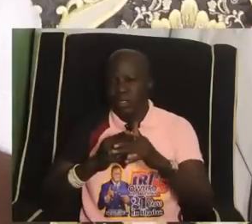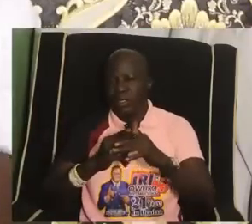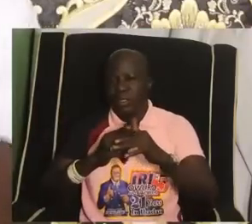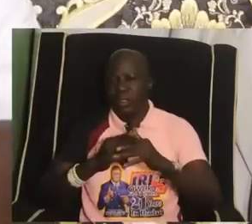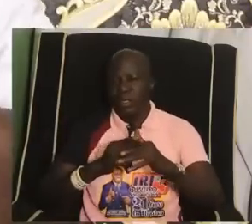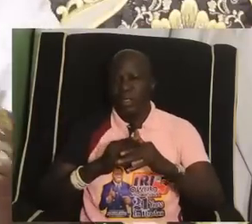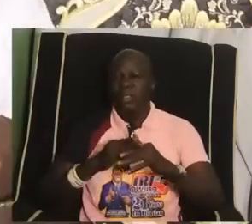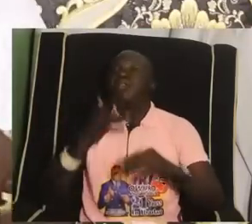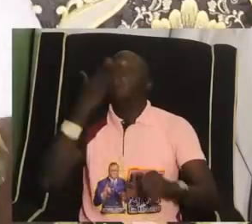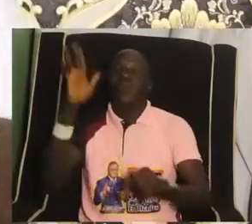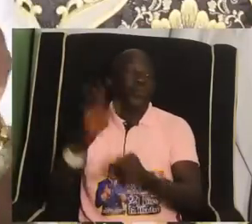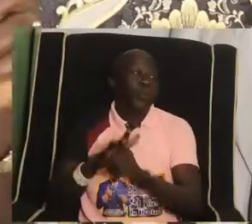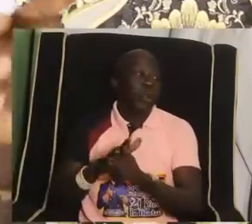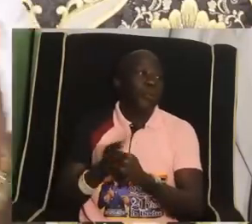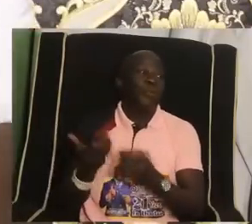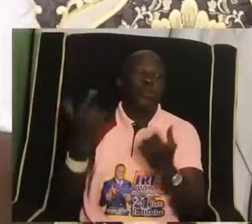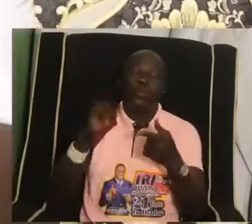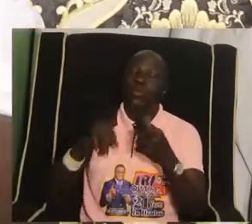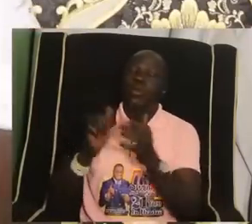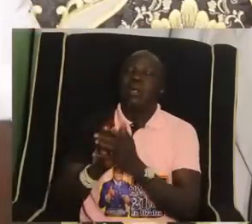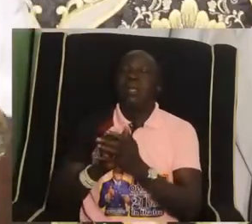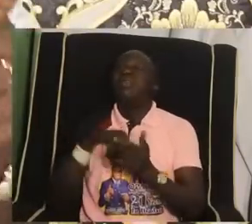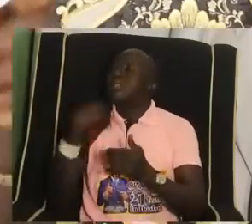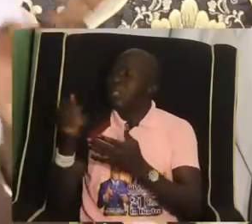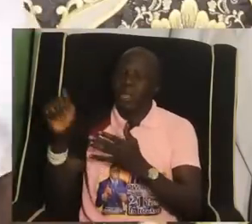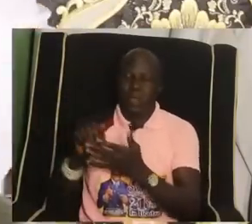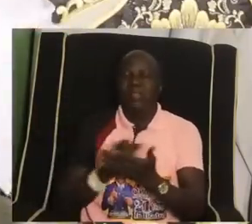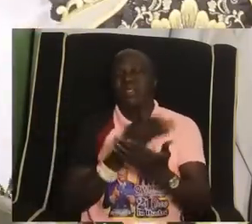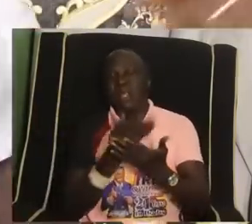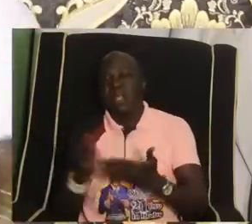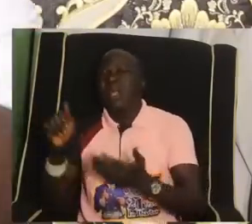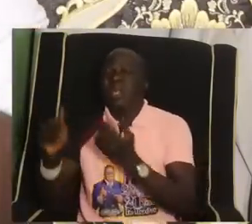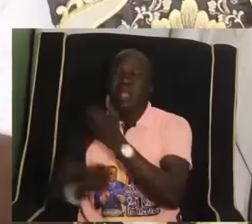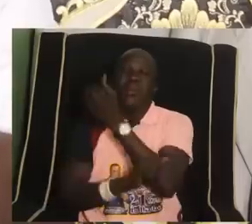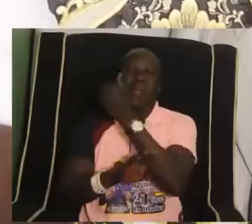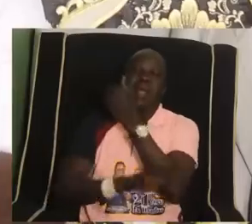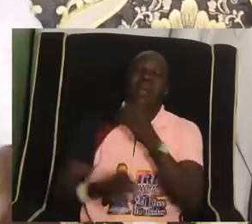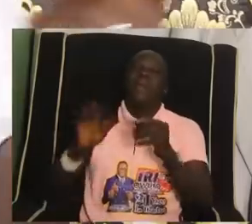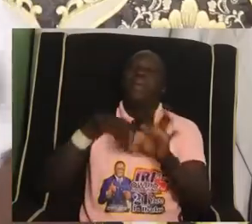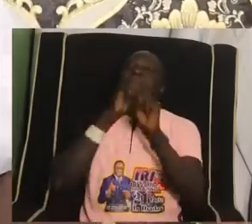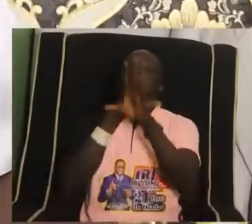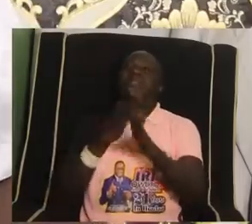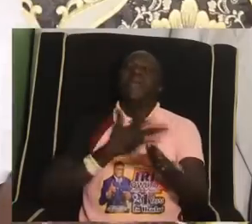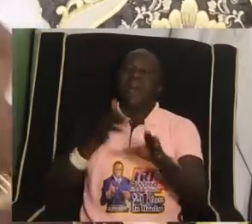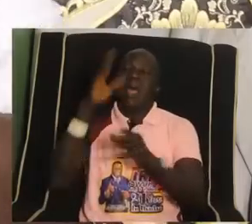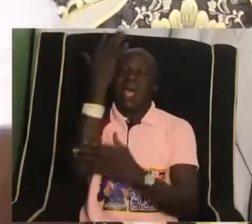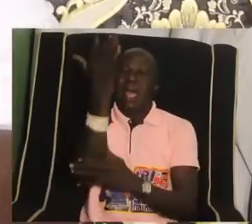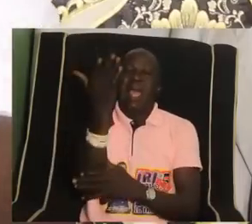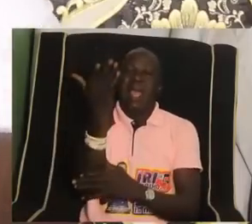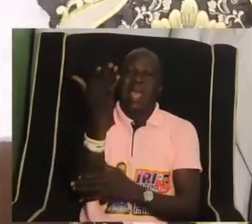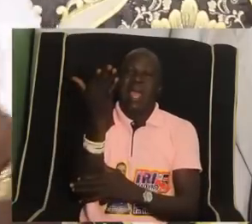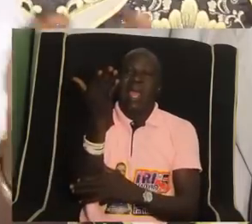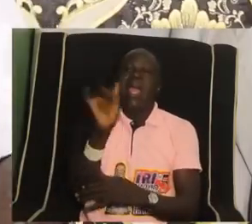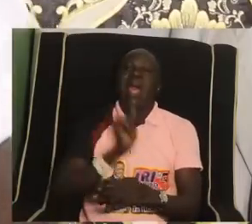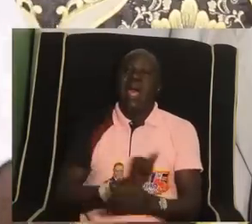it. Ileri para lo wa di pe Abraham. Blessings of God. O wa di ta kori. Ibuku Abraham je temi. Blessings. Ibuku